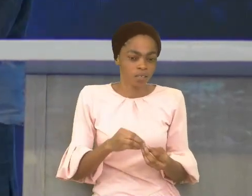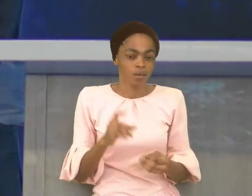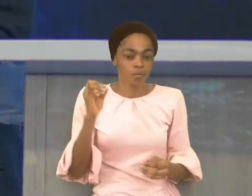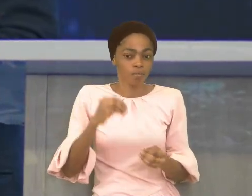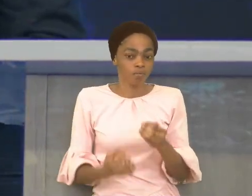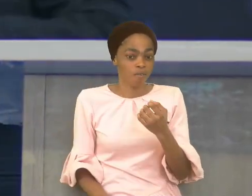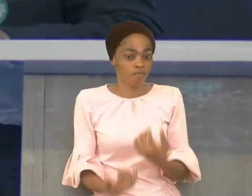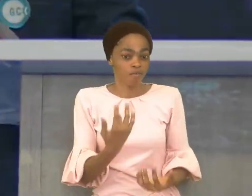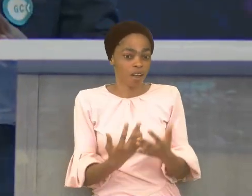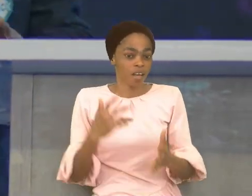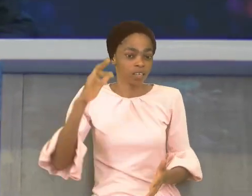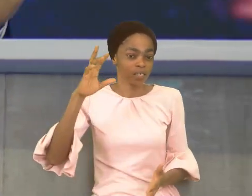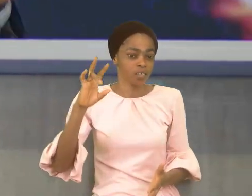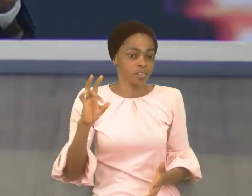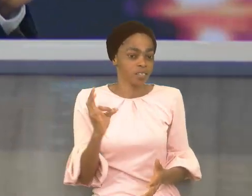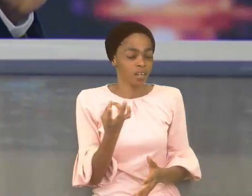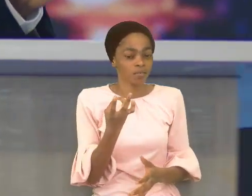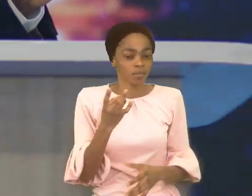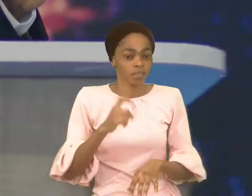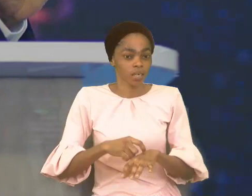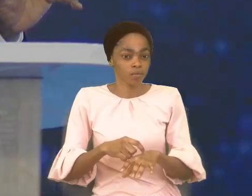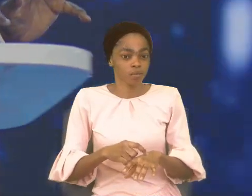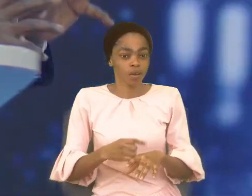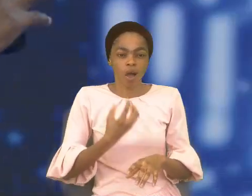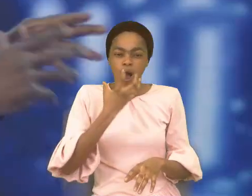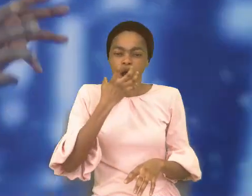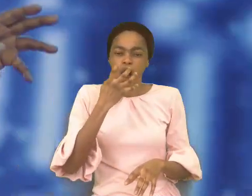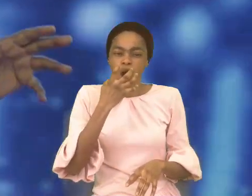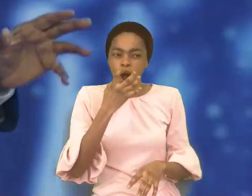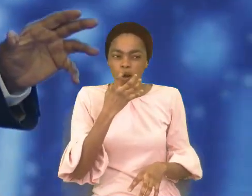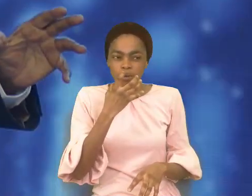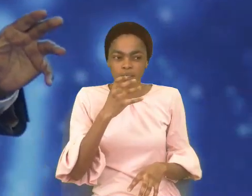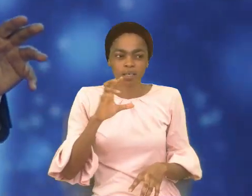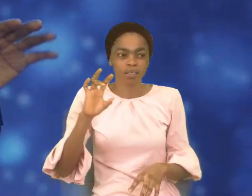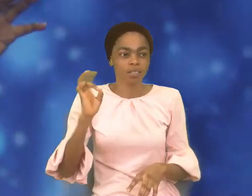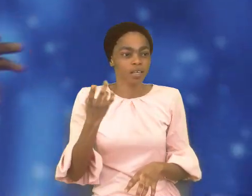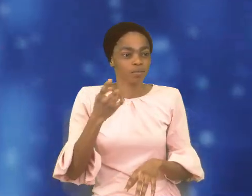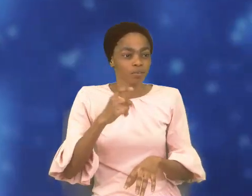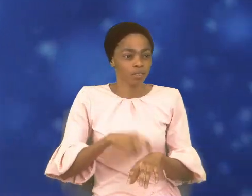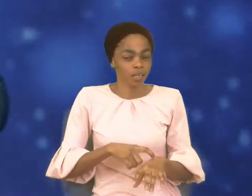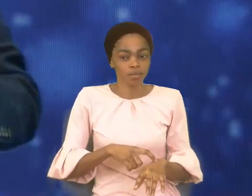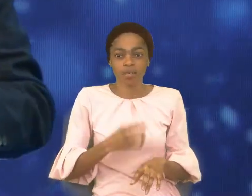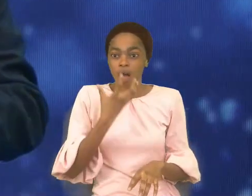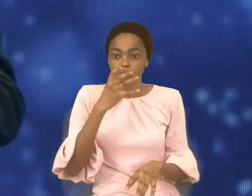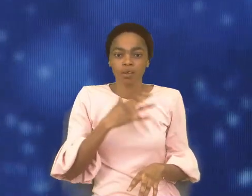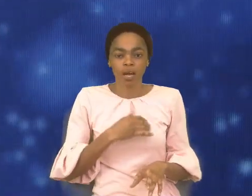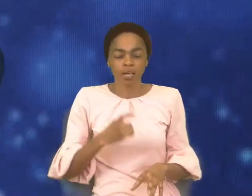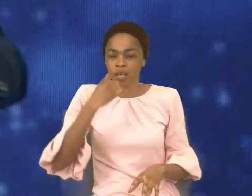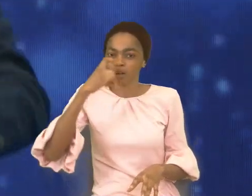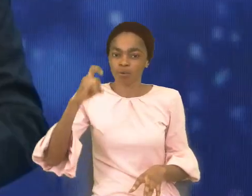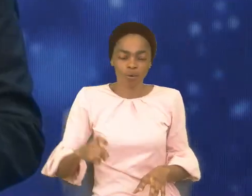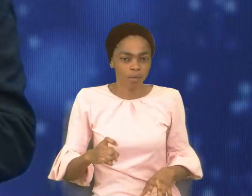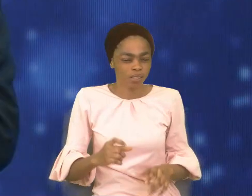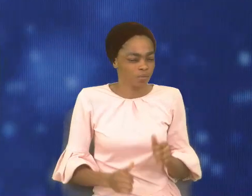commanded the most respectful, honorable,